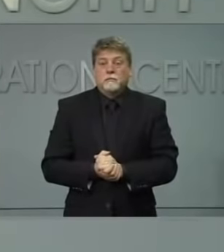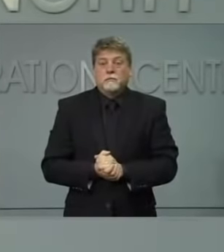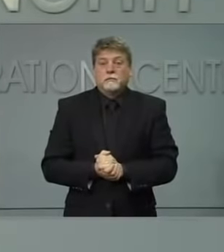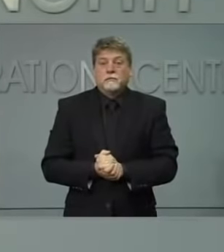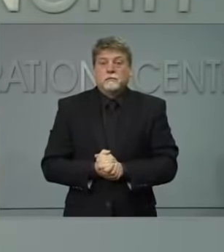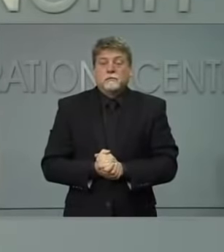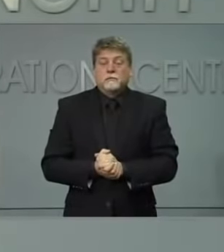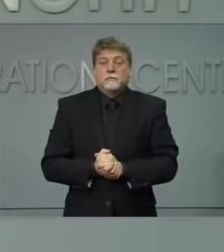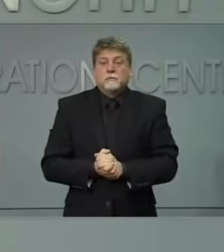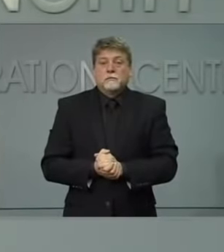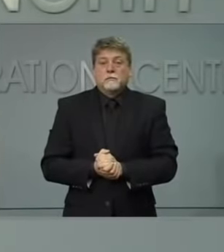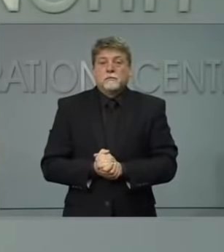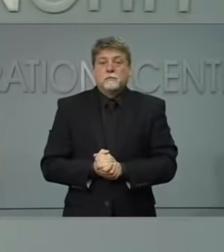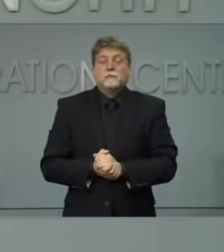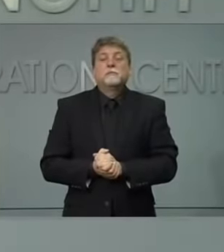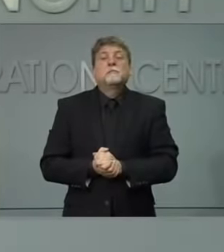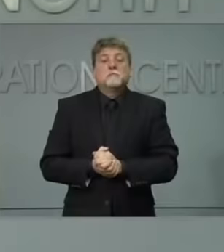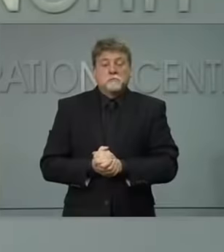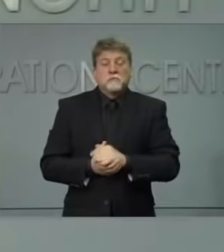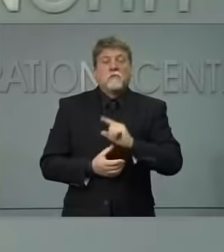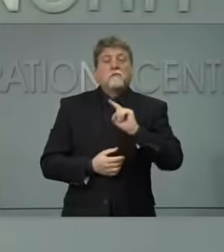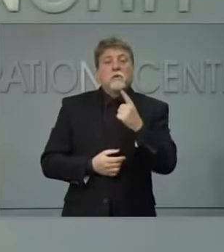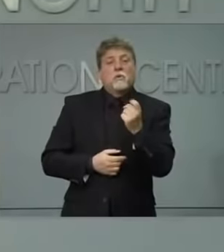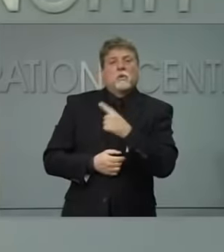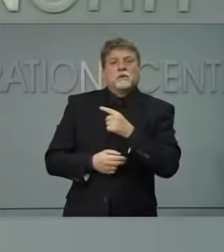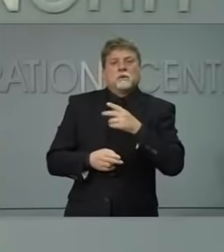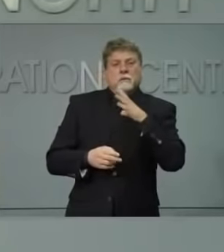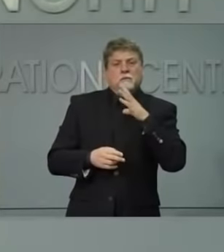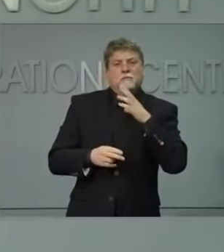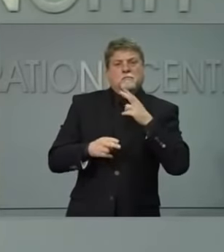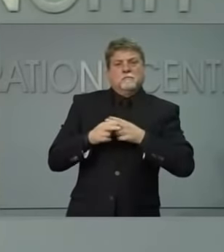Our first question is from Aaron Thomas with WRAL.